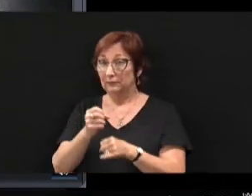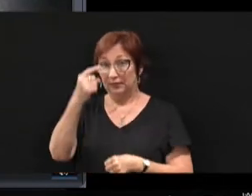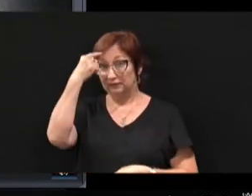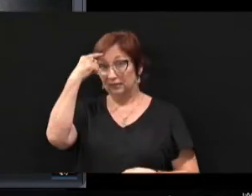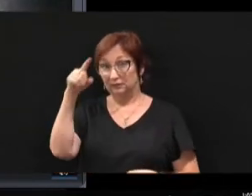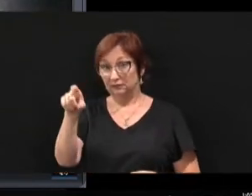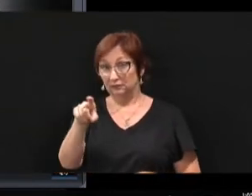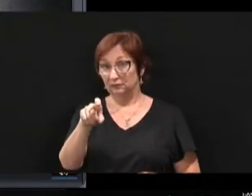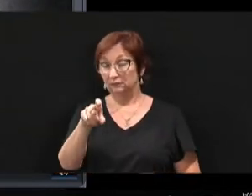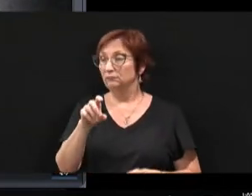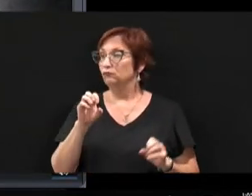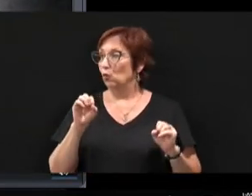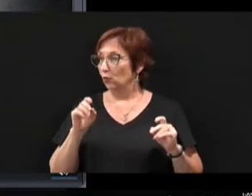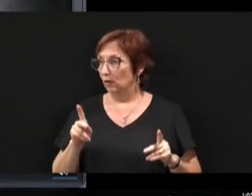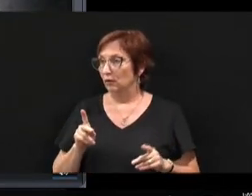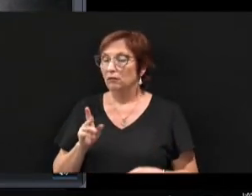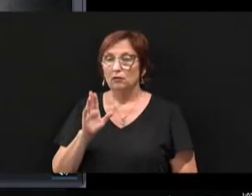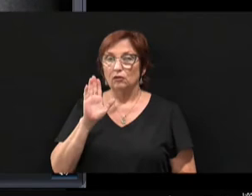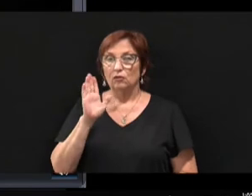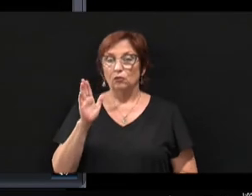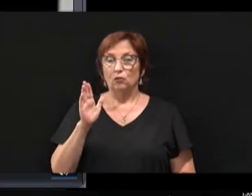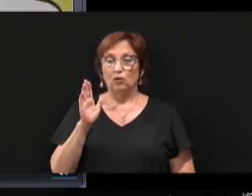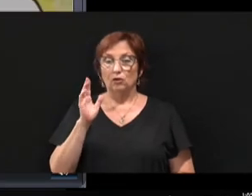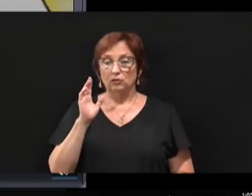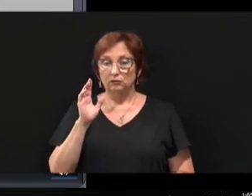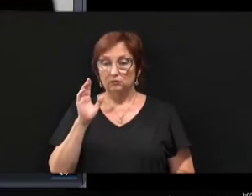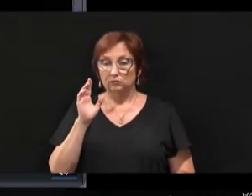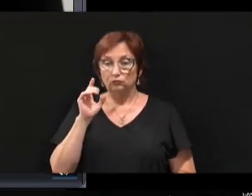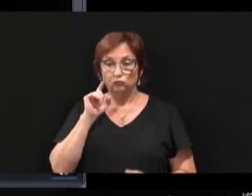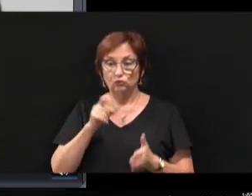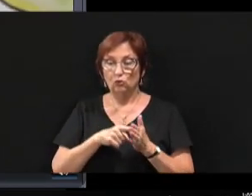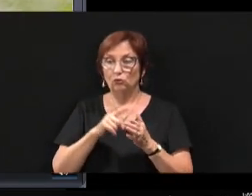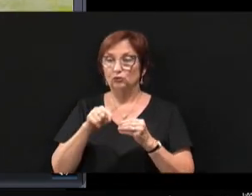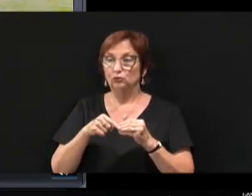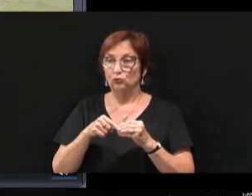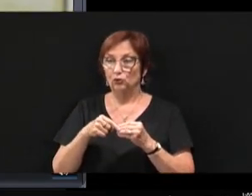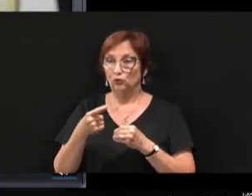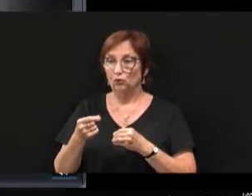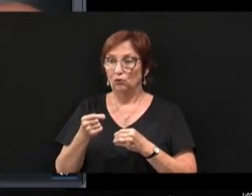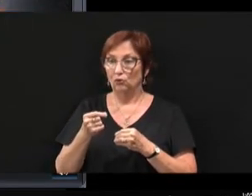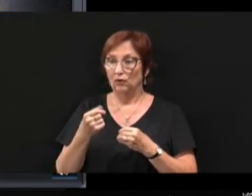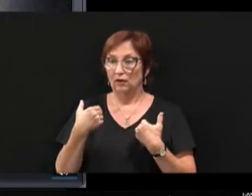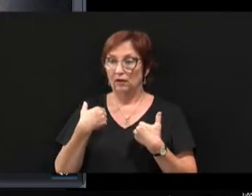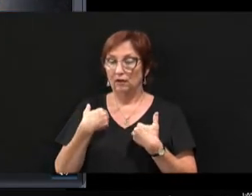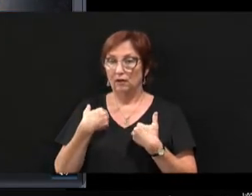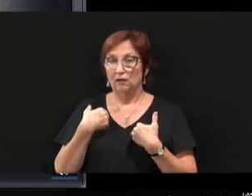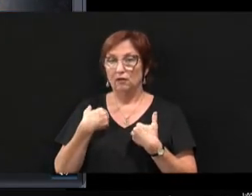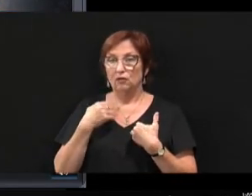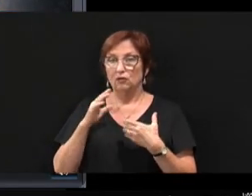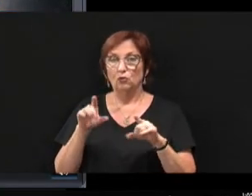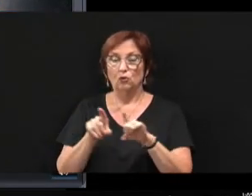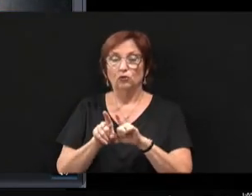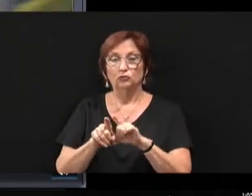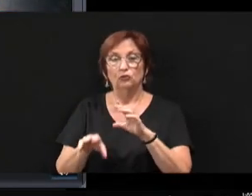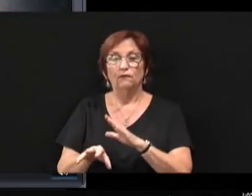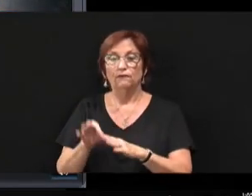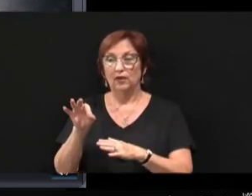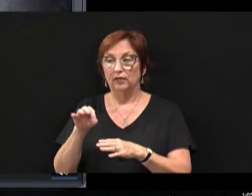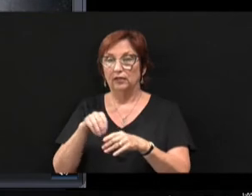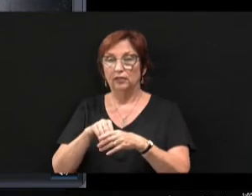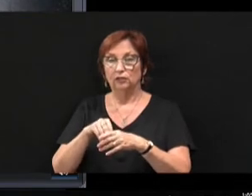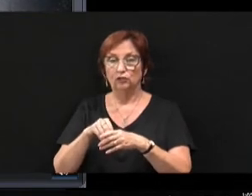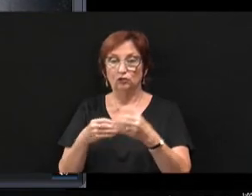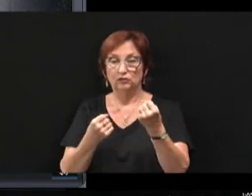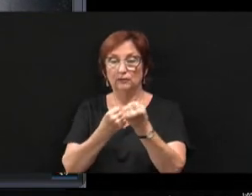Okay, you will find when I have you search through your supplemental deck, you will also find that there